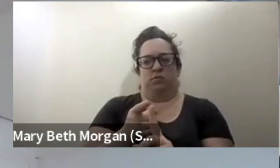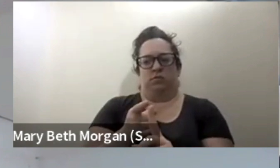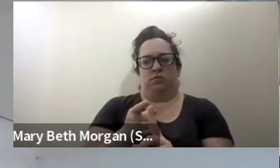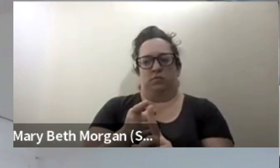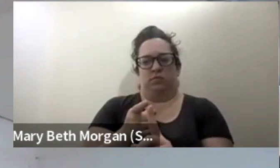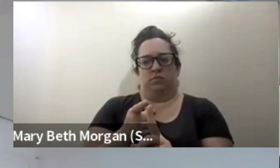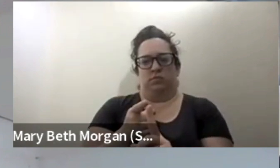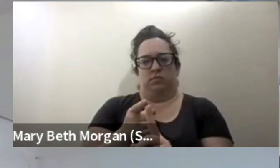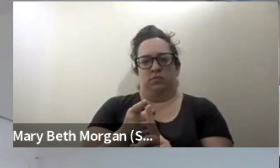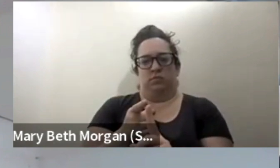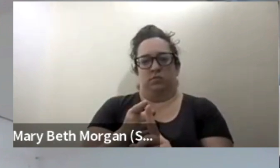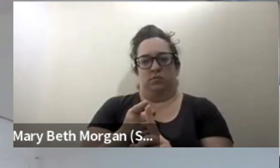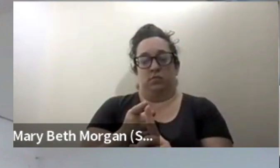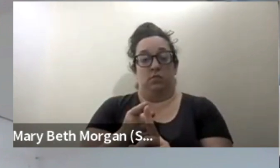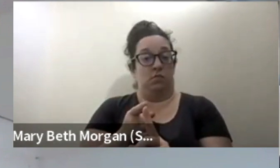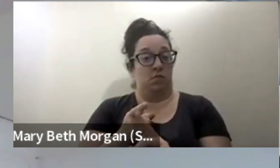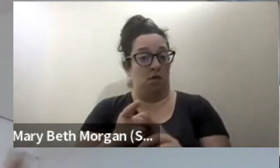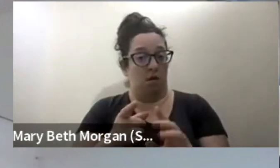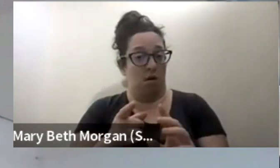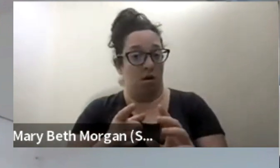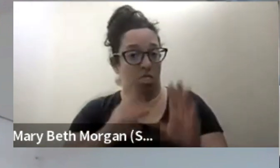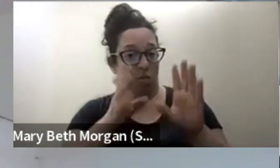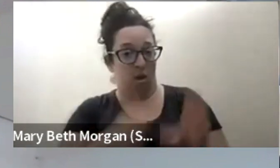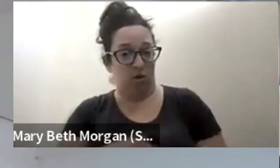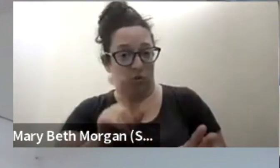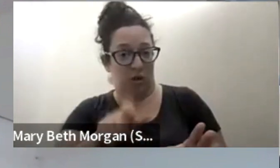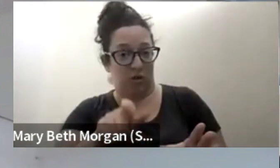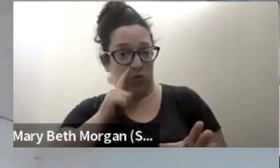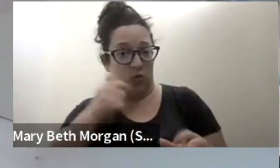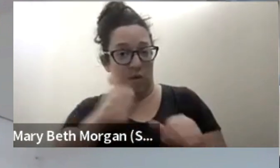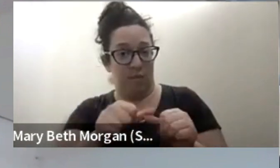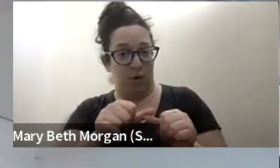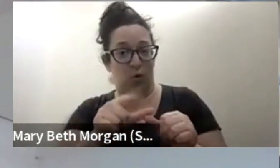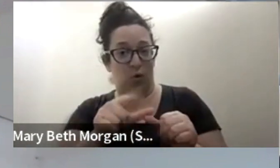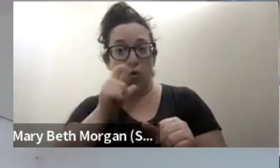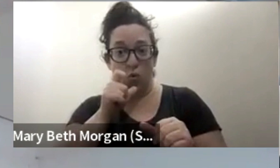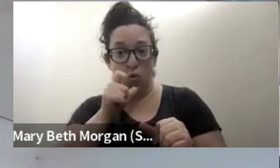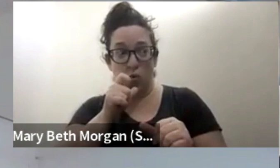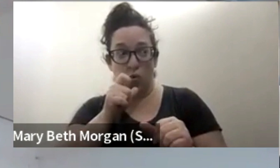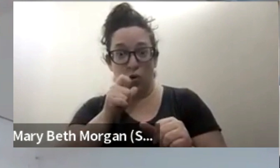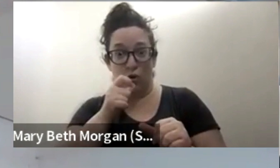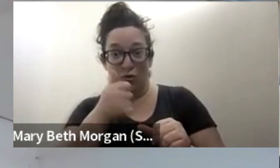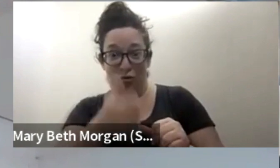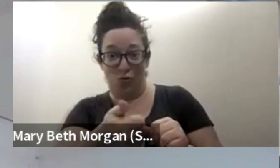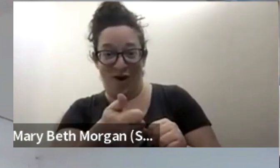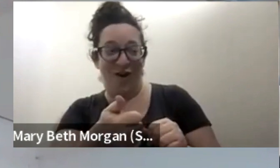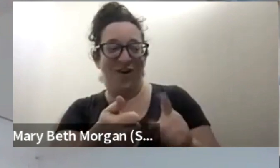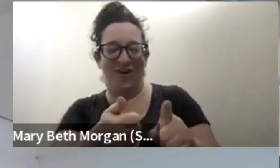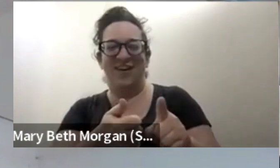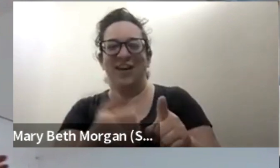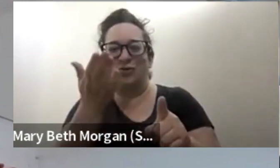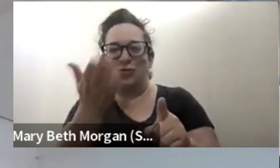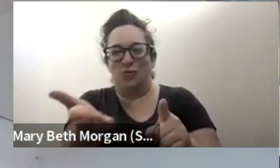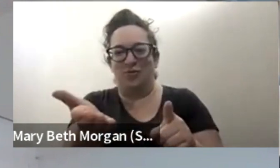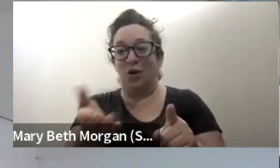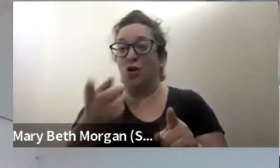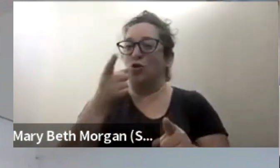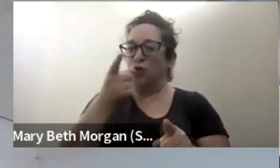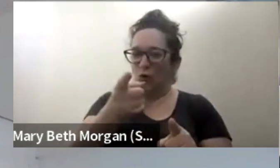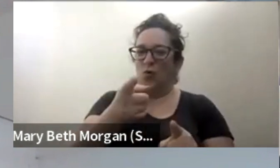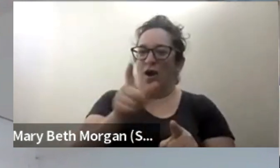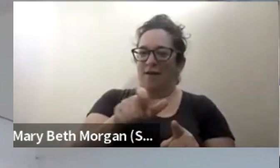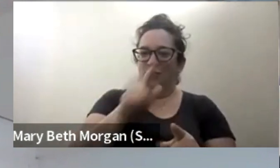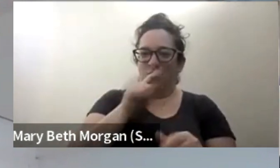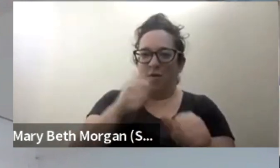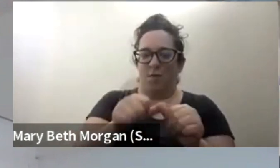and I think the person that has to remember who you are is you. That we have to remember who we are and be absolutely unafraid,